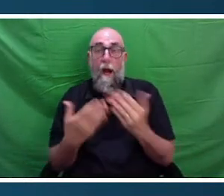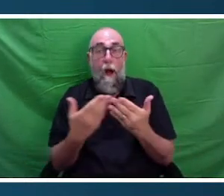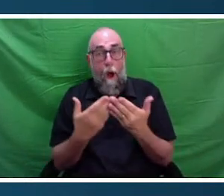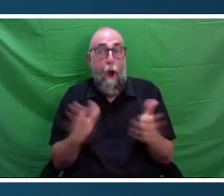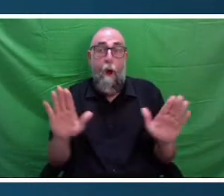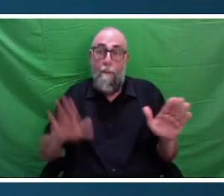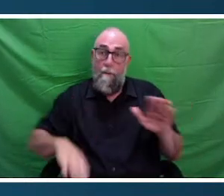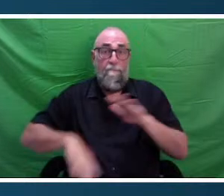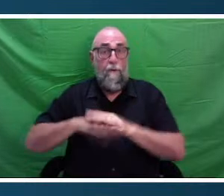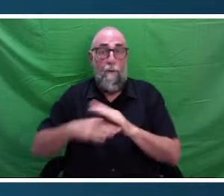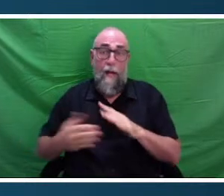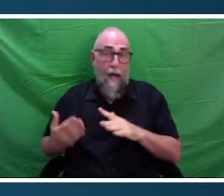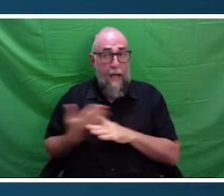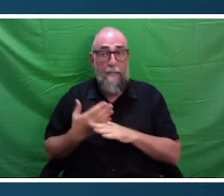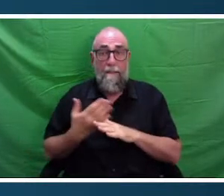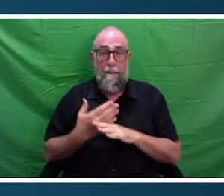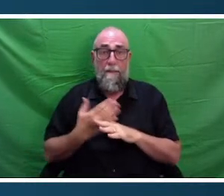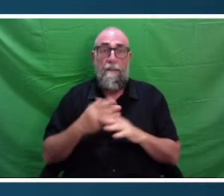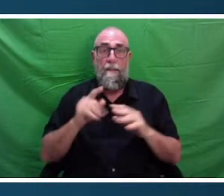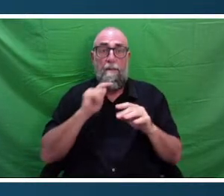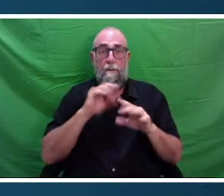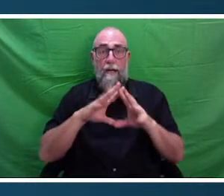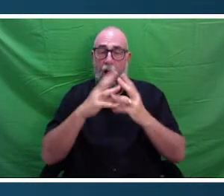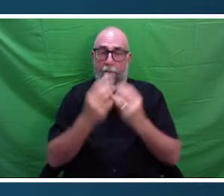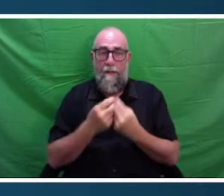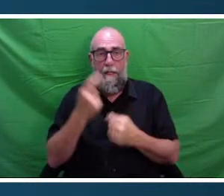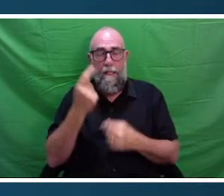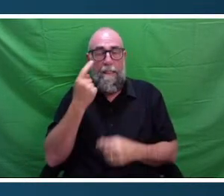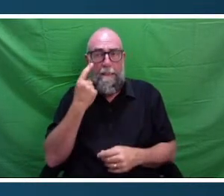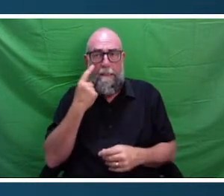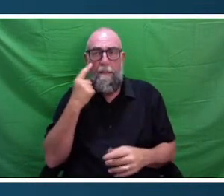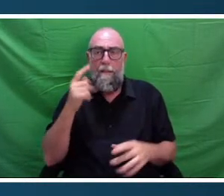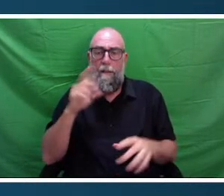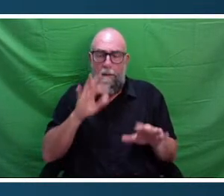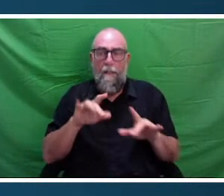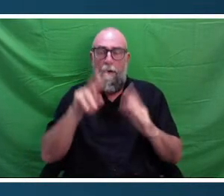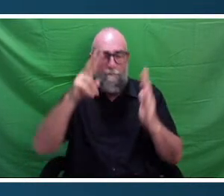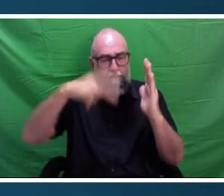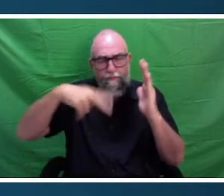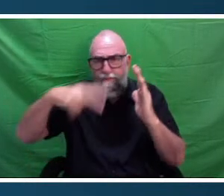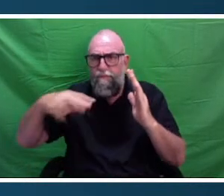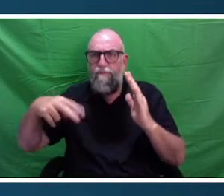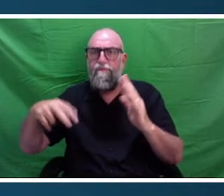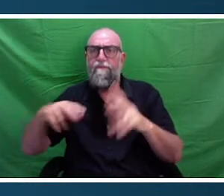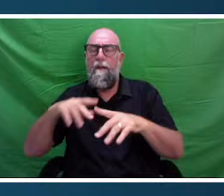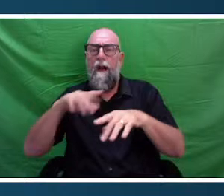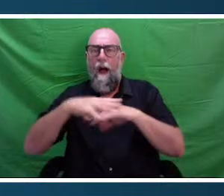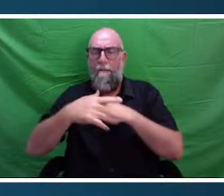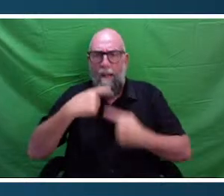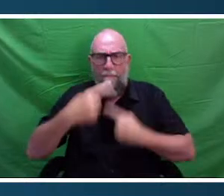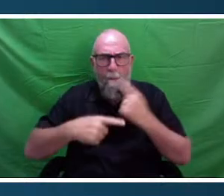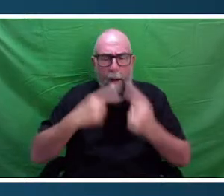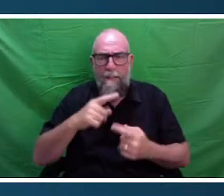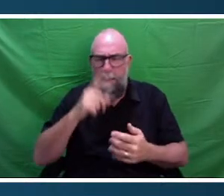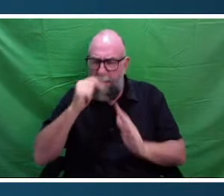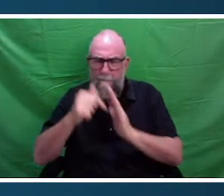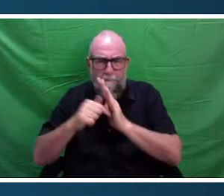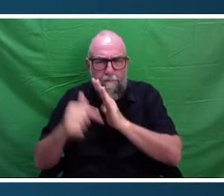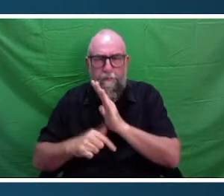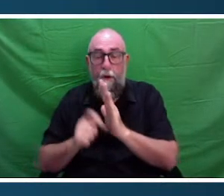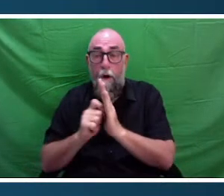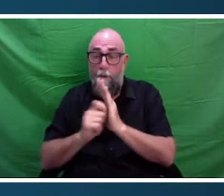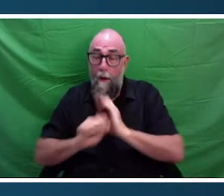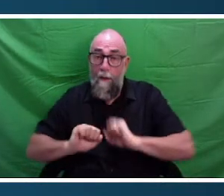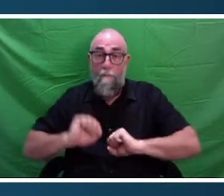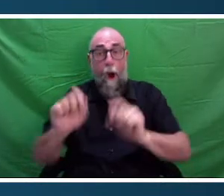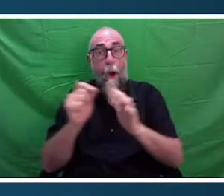soon, all de-anonymized, de-public, so people can go over and write their own papers, dig deeper, and doing lots more stuff with the